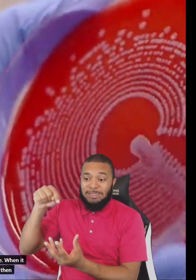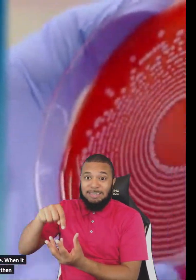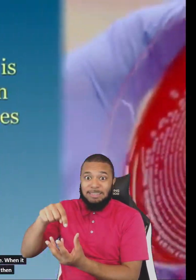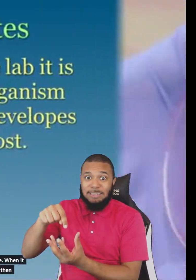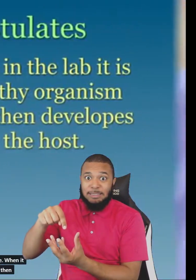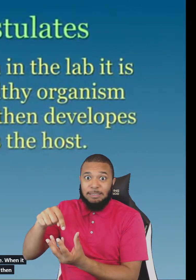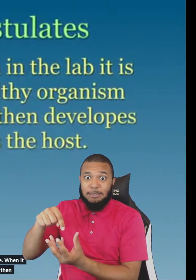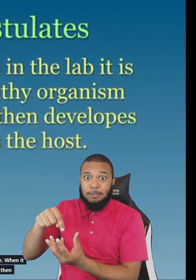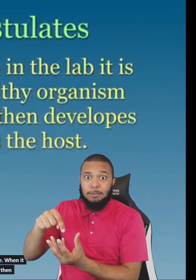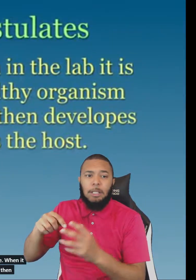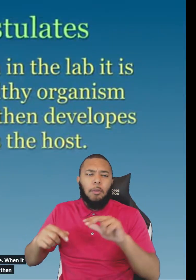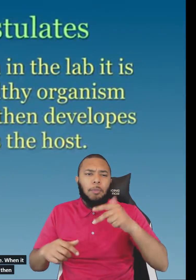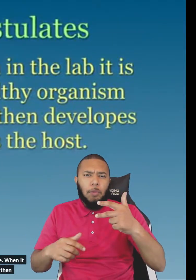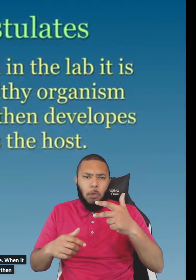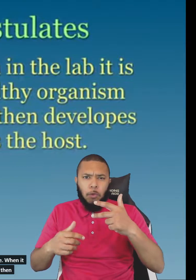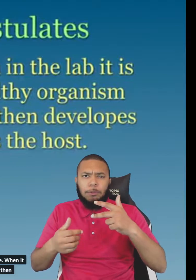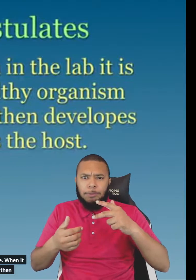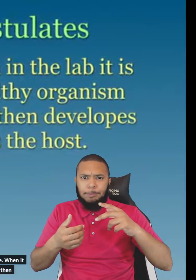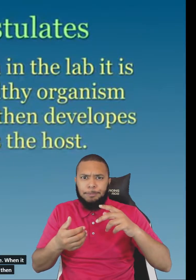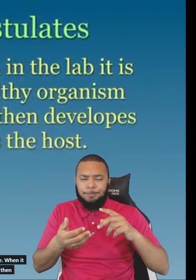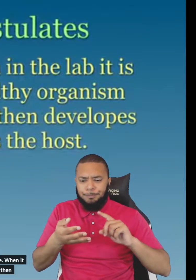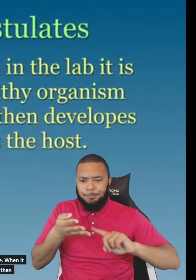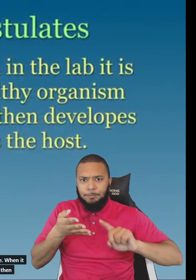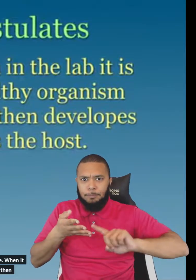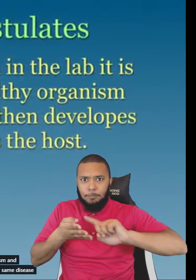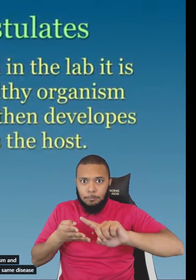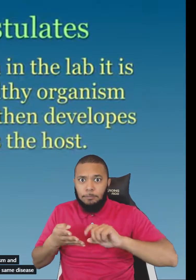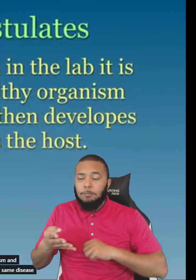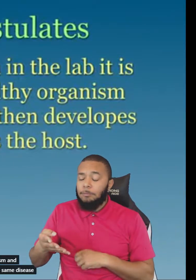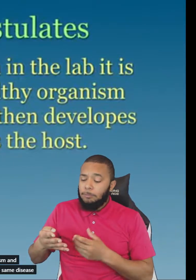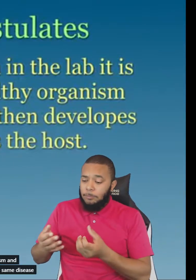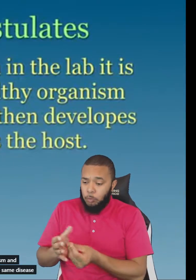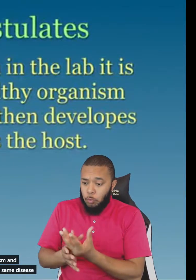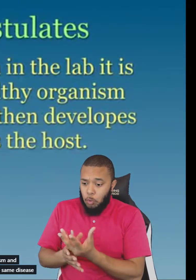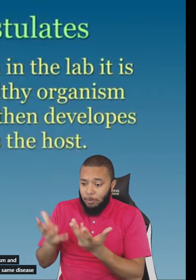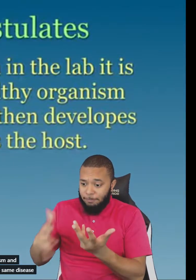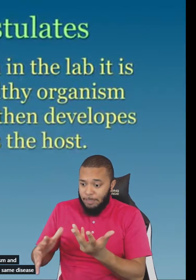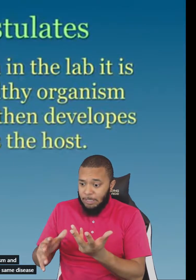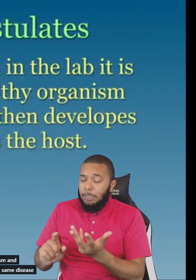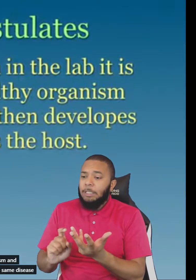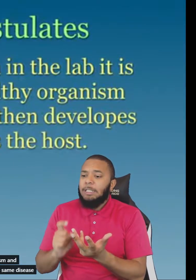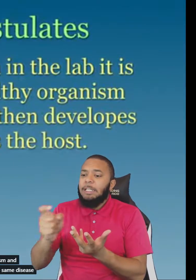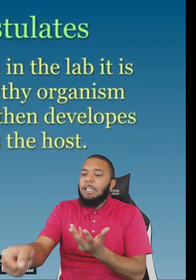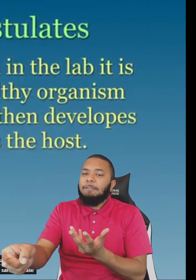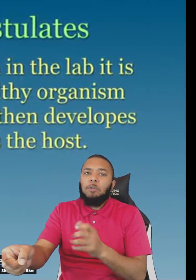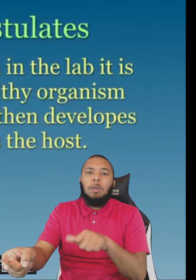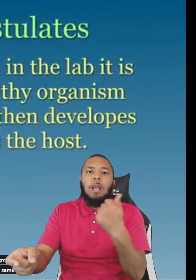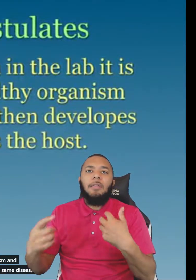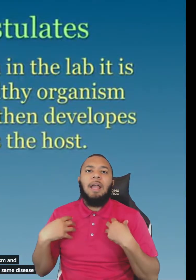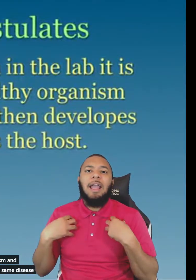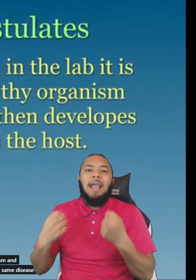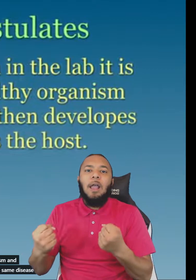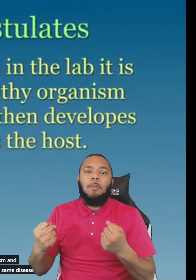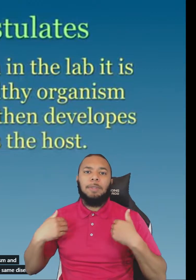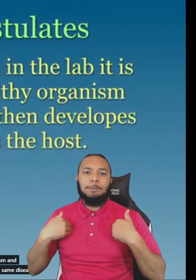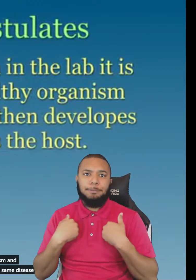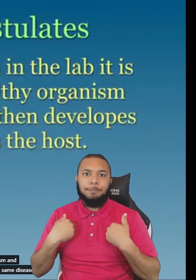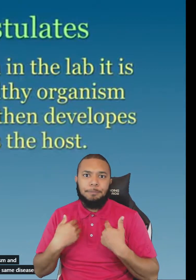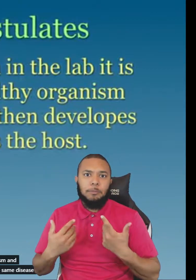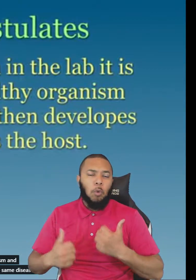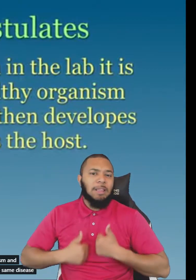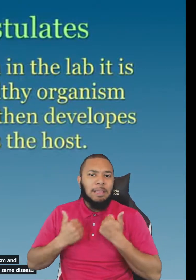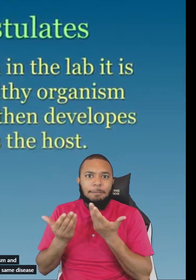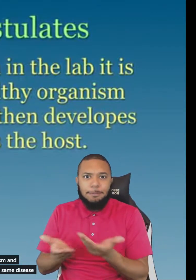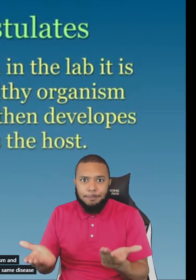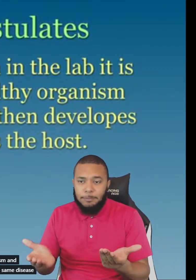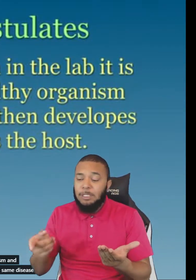this is the third postulate, when it is grown in the lab, it is then given to a healthy organism, and that organism